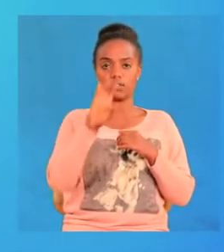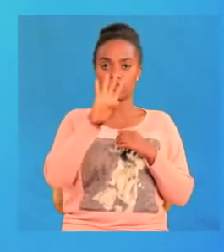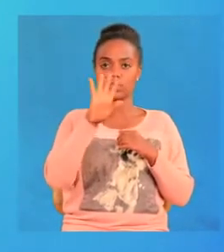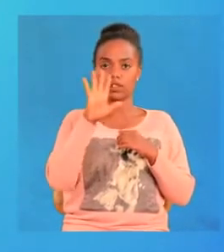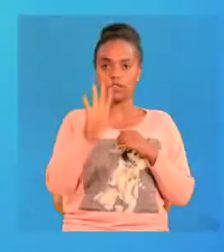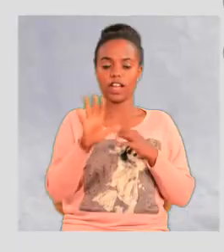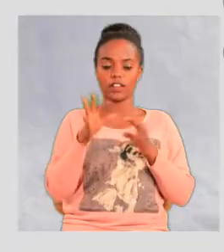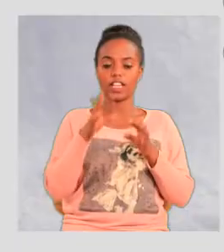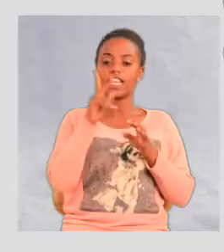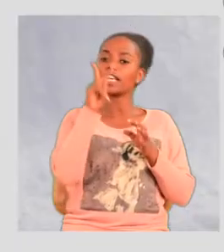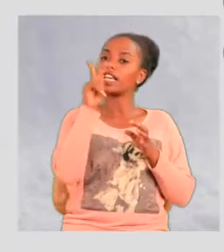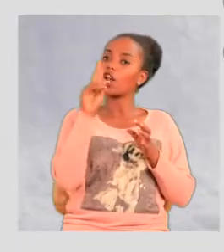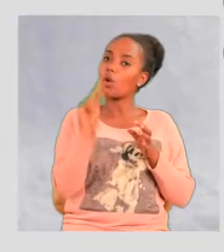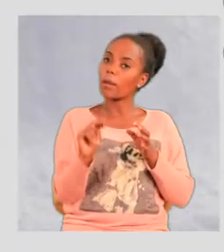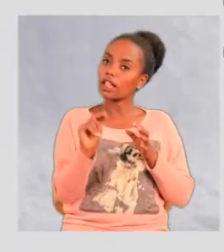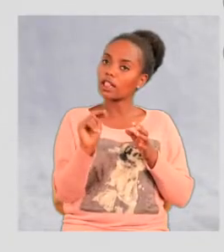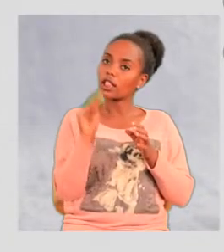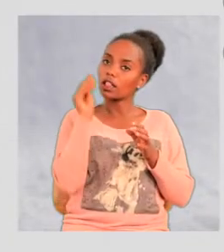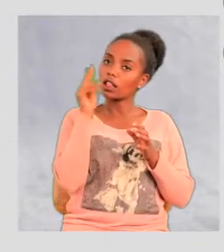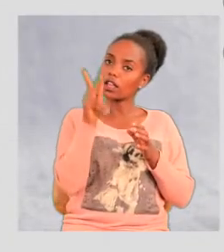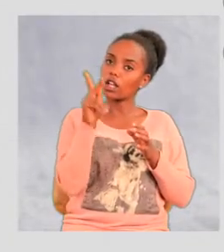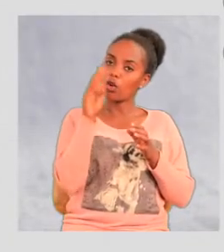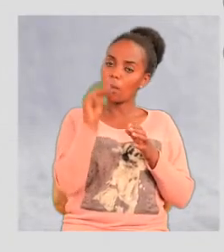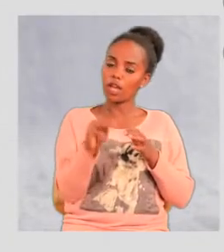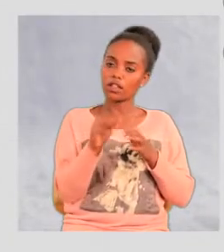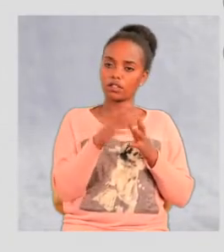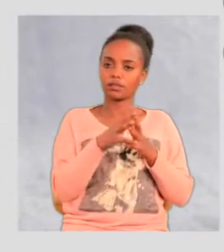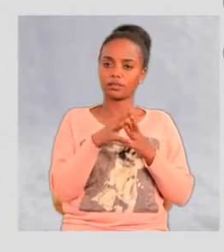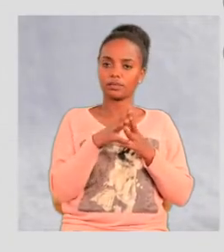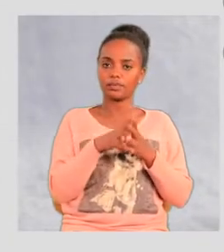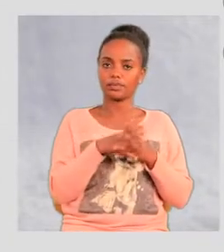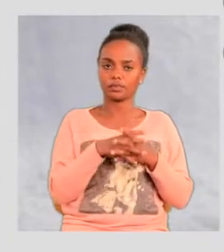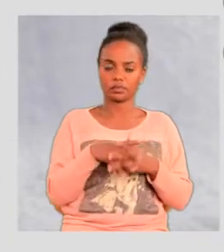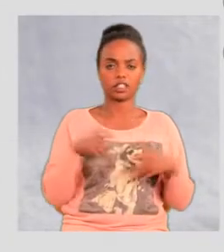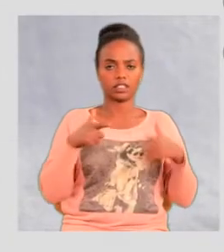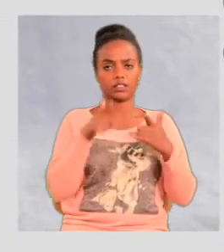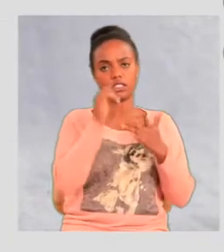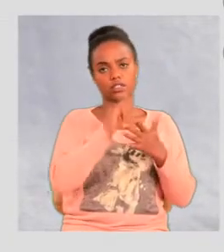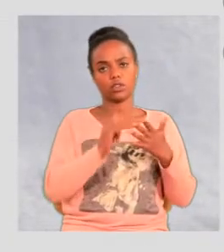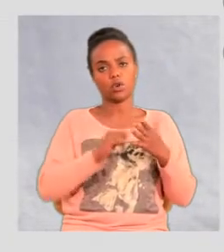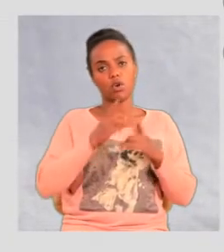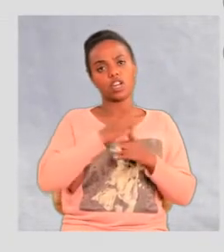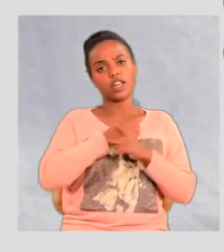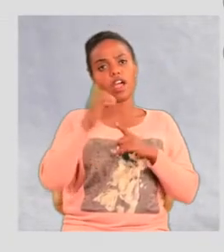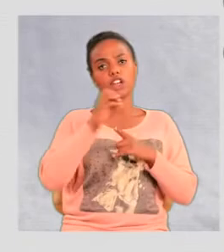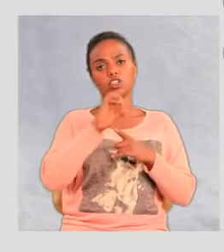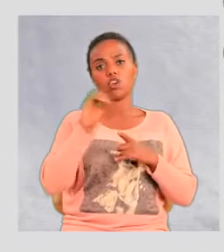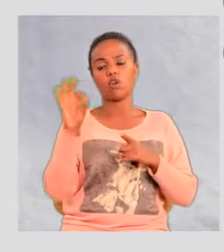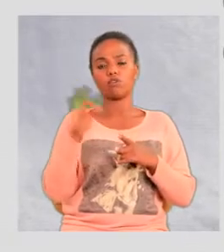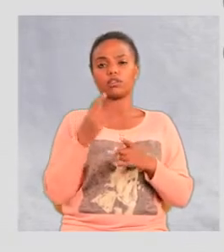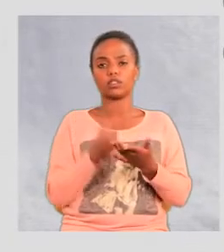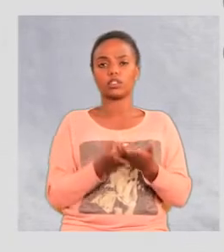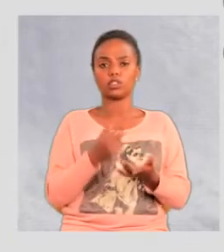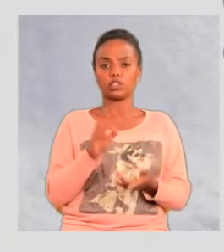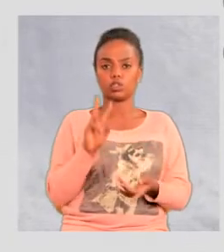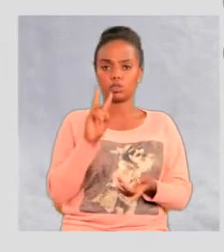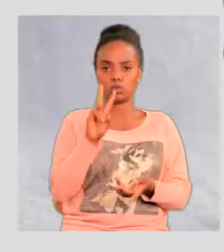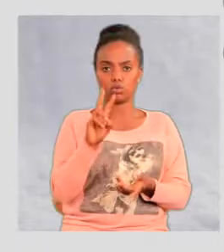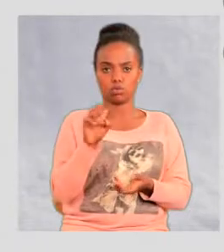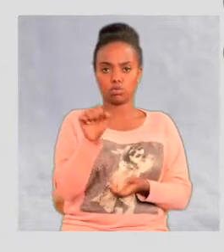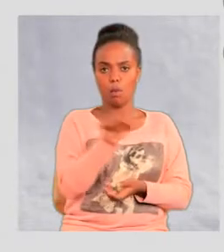145 km. So now let's draw the direction of these two